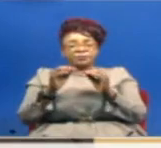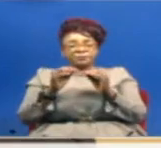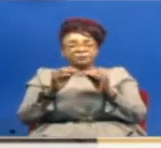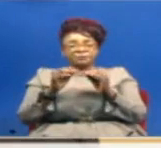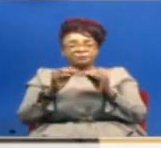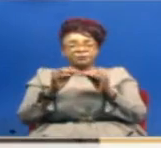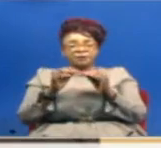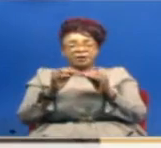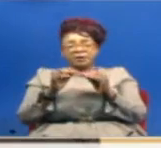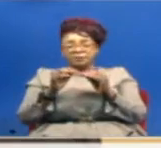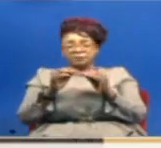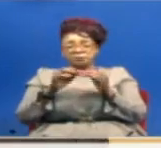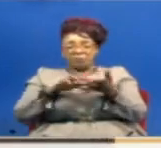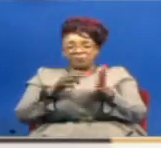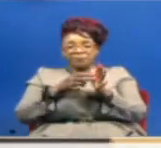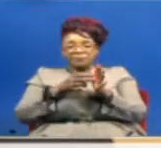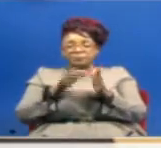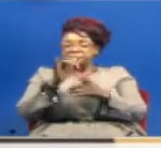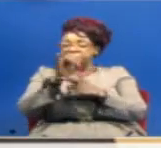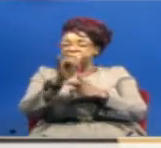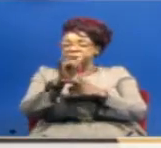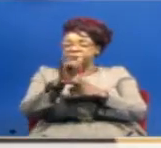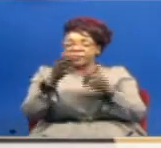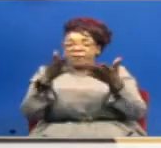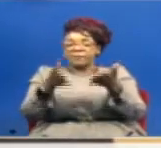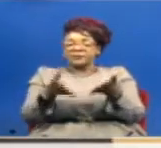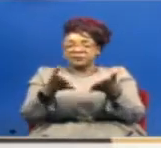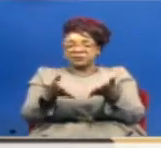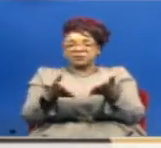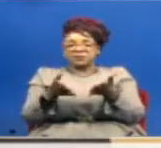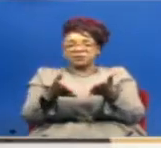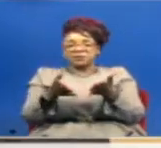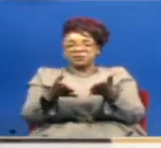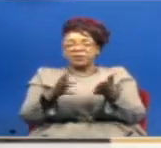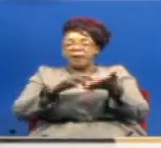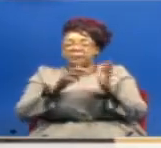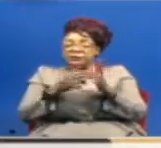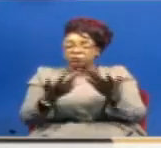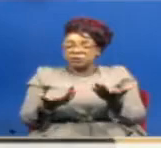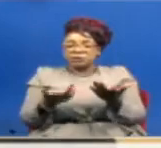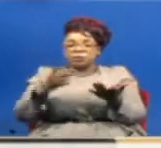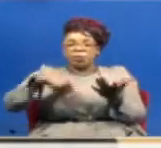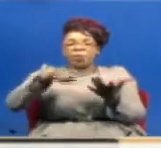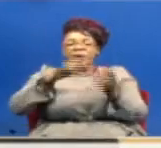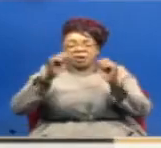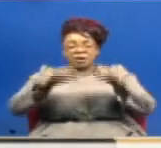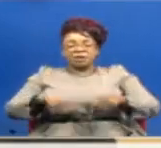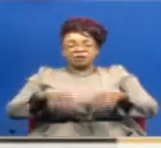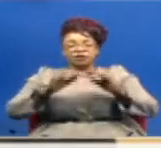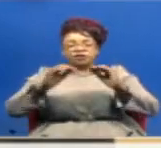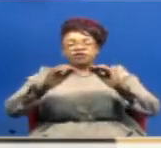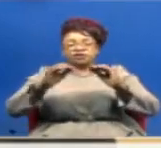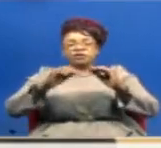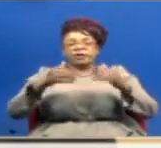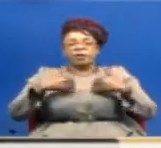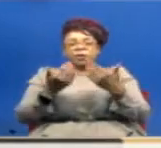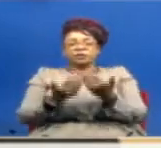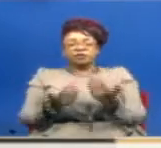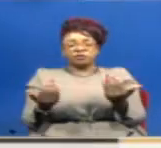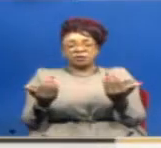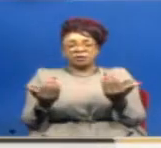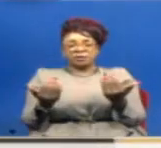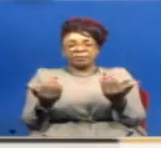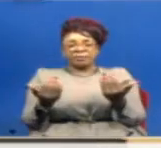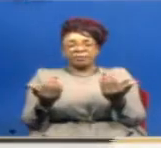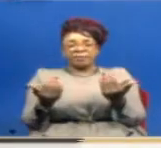fathers being present, it means we are able to teach our children what it